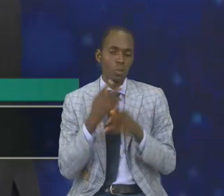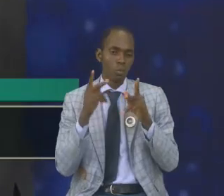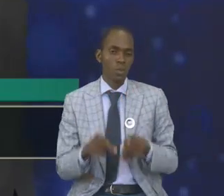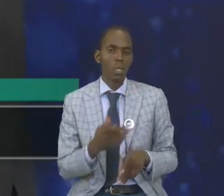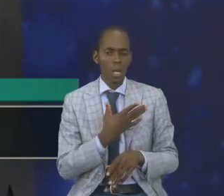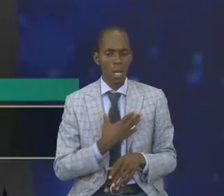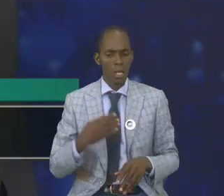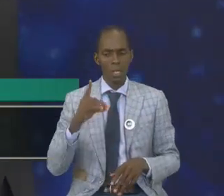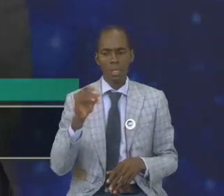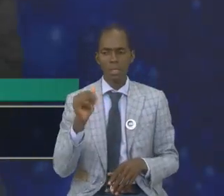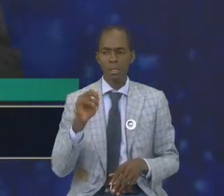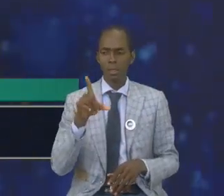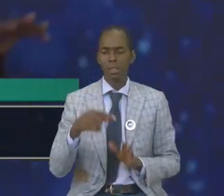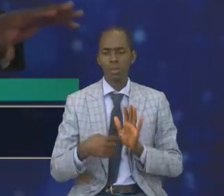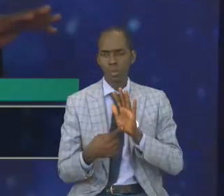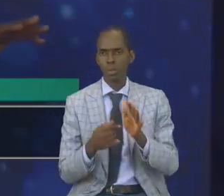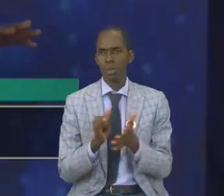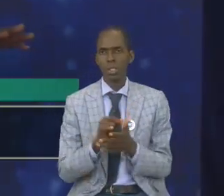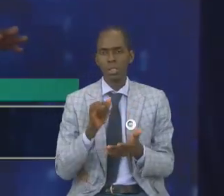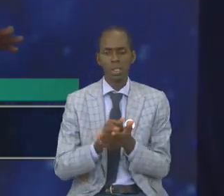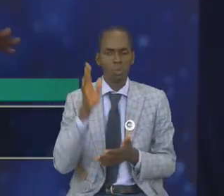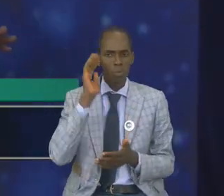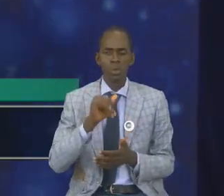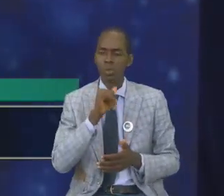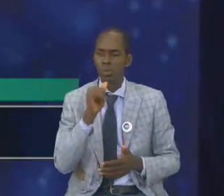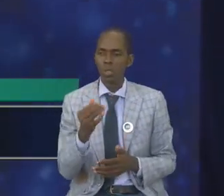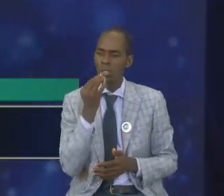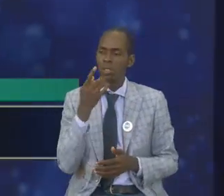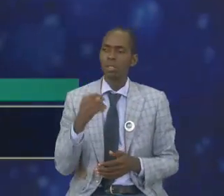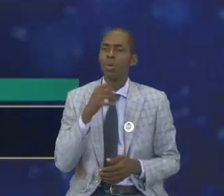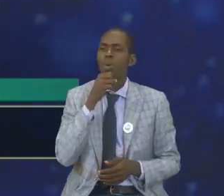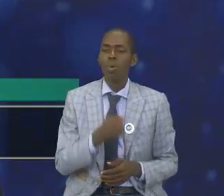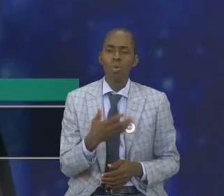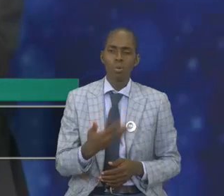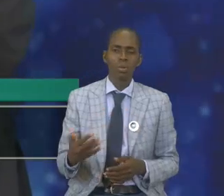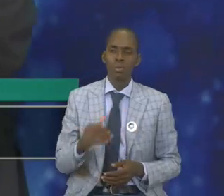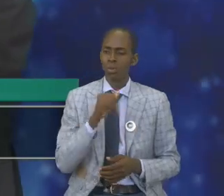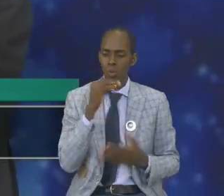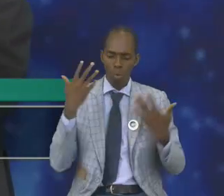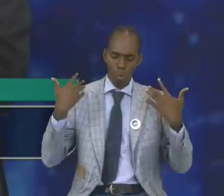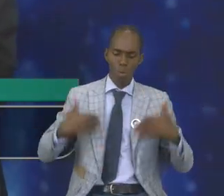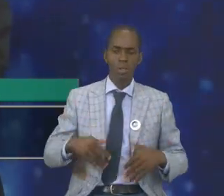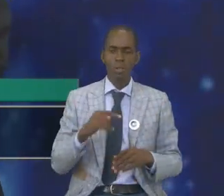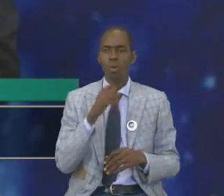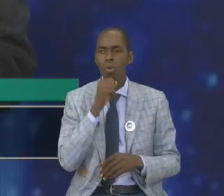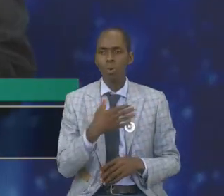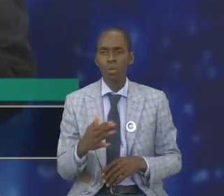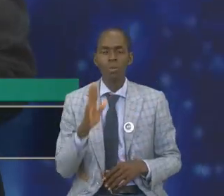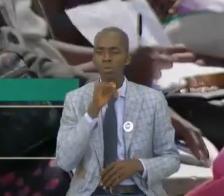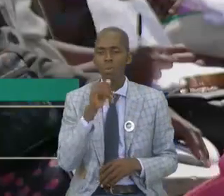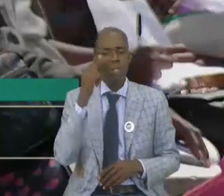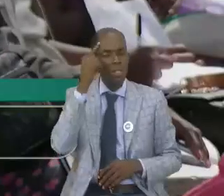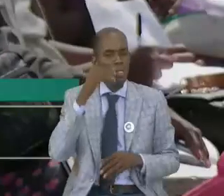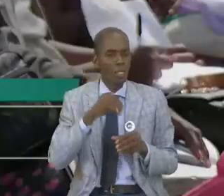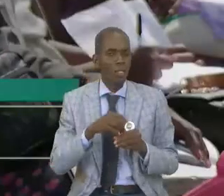eat the old stuff. He'll not wear the old stuff. He'll not think in the old way. And there was a